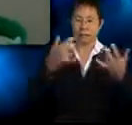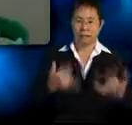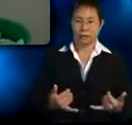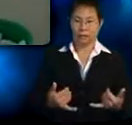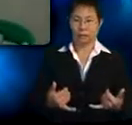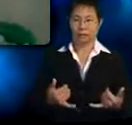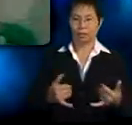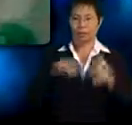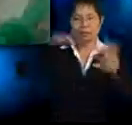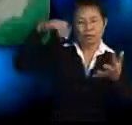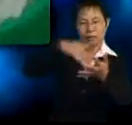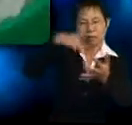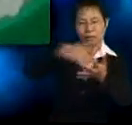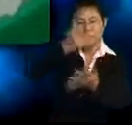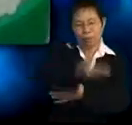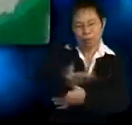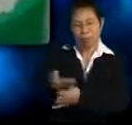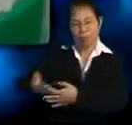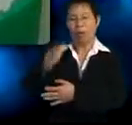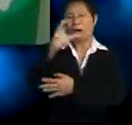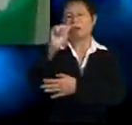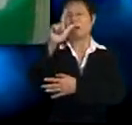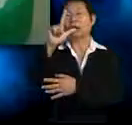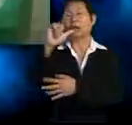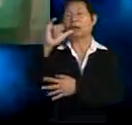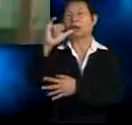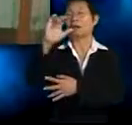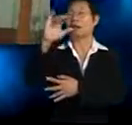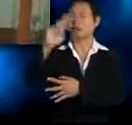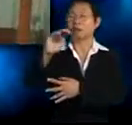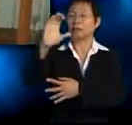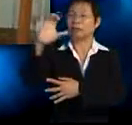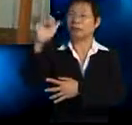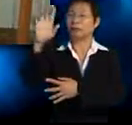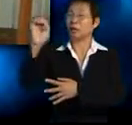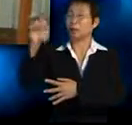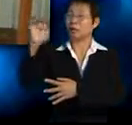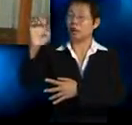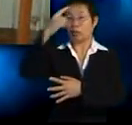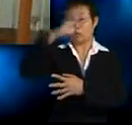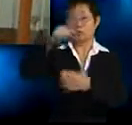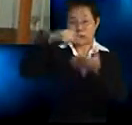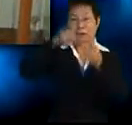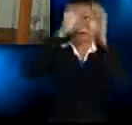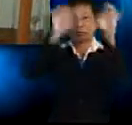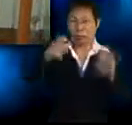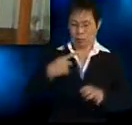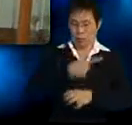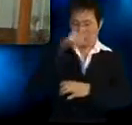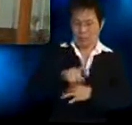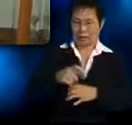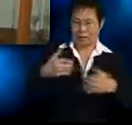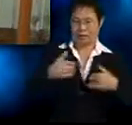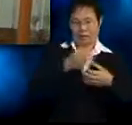Now, we will study the properties of calcium carbonate. For this experiment, we will need to have